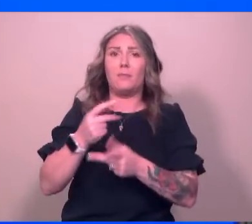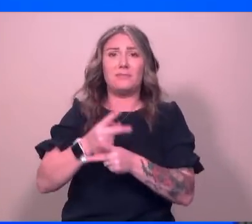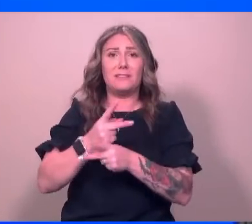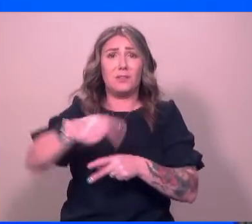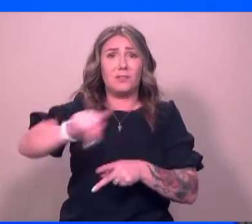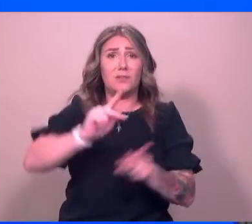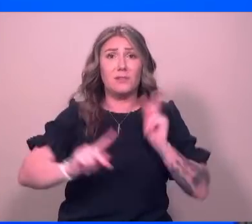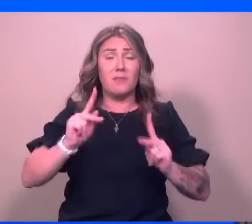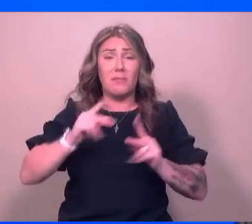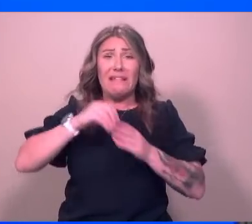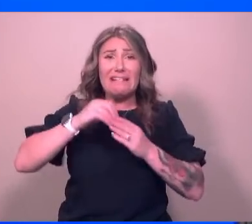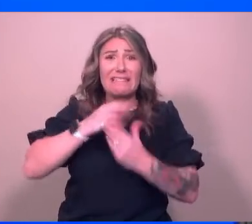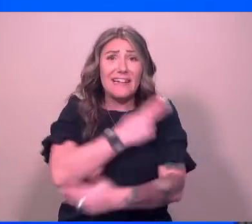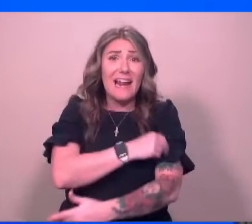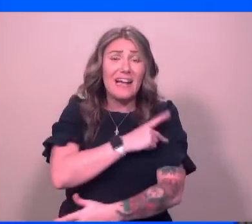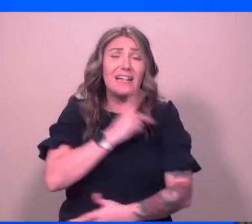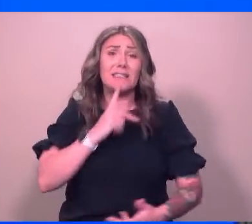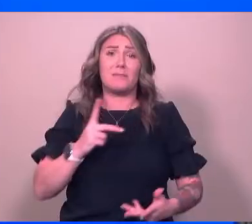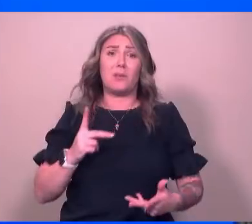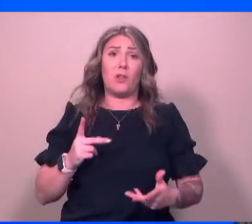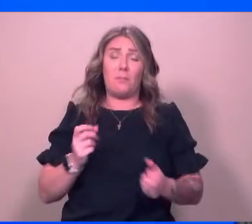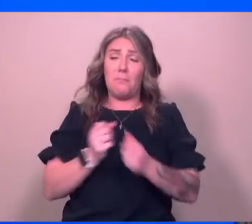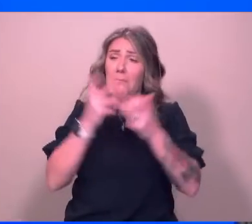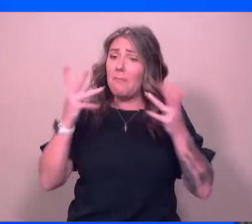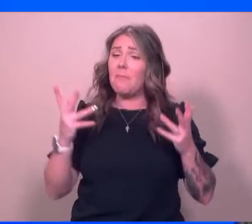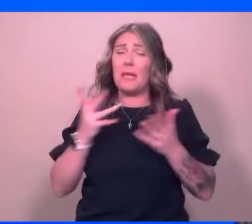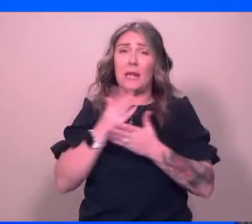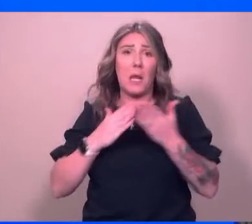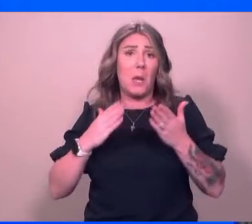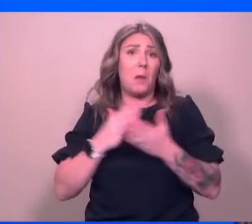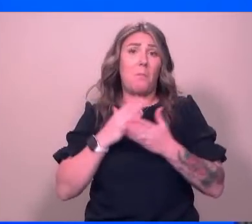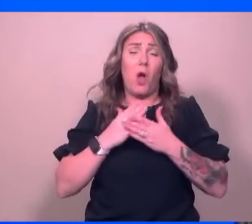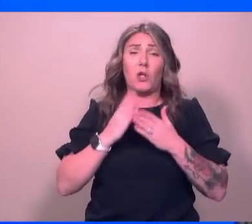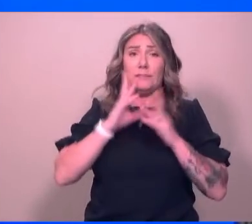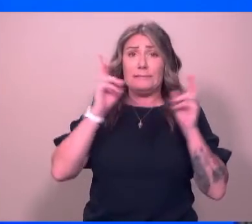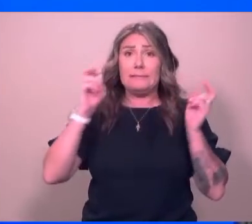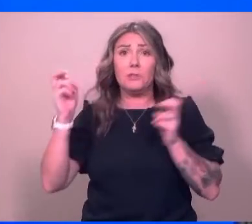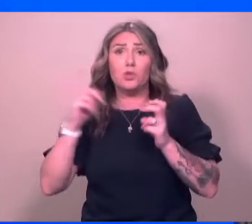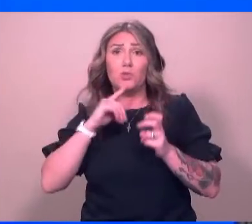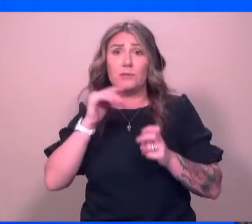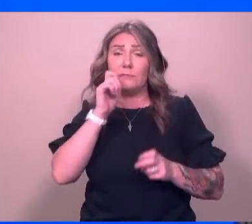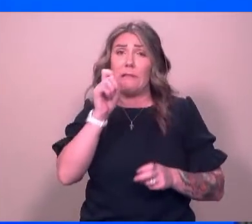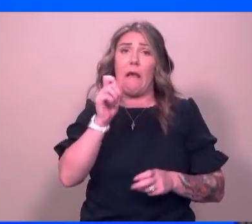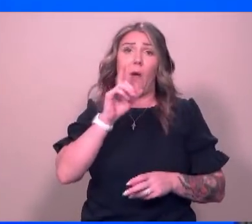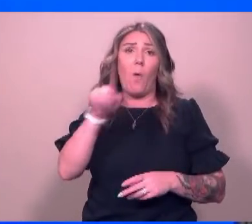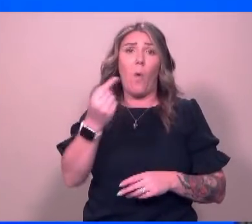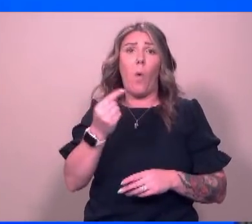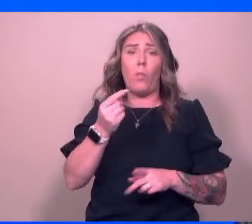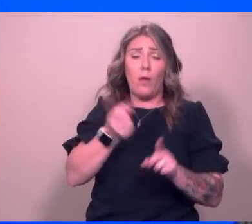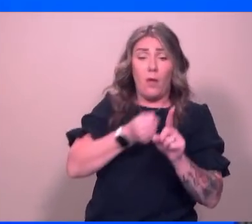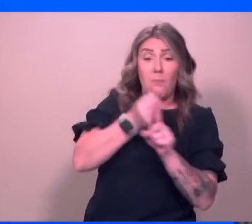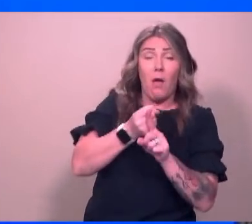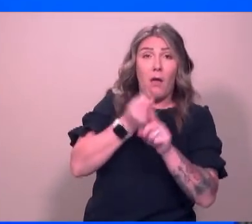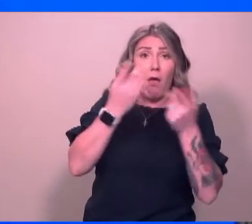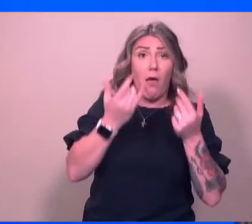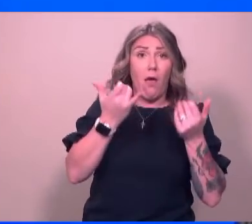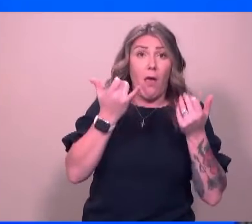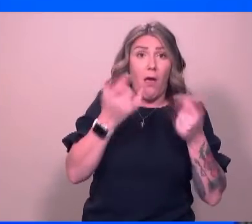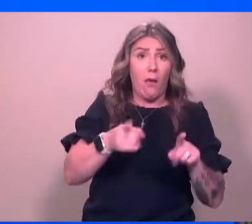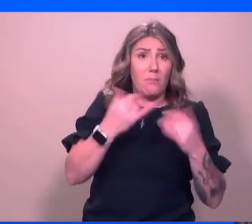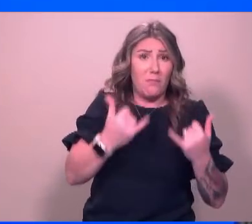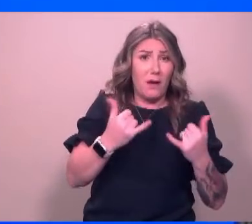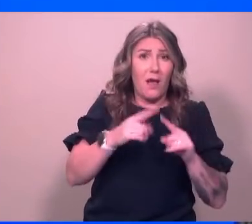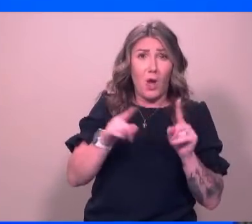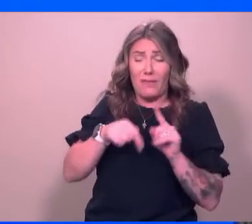people in the hospital. So there are many components to this issue, and it's not just an acute issue at this point, but it has